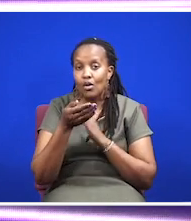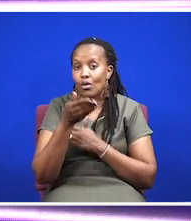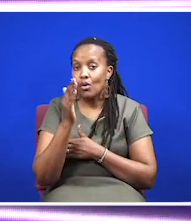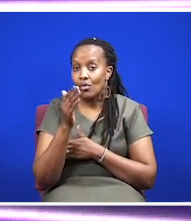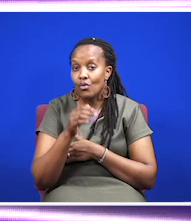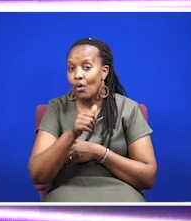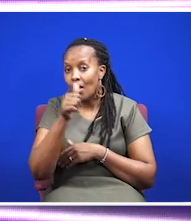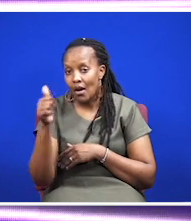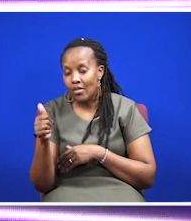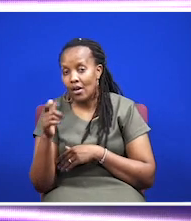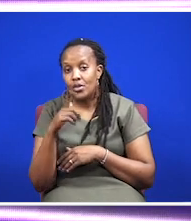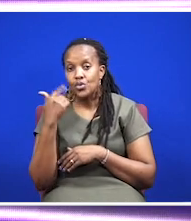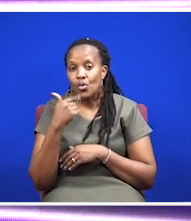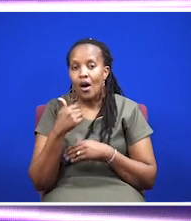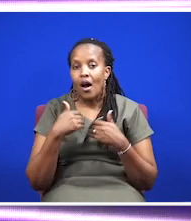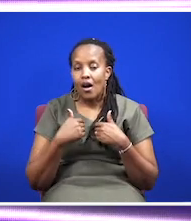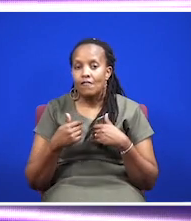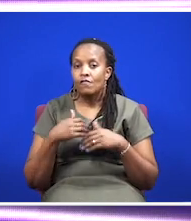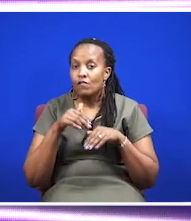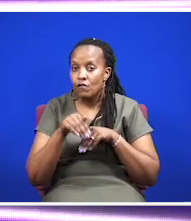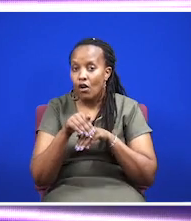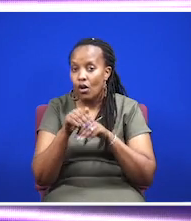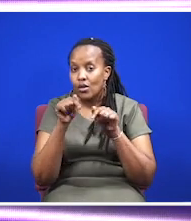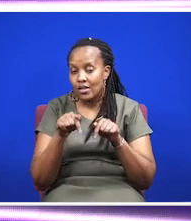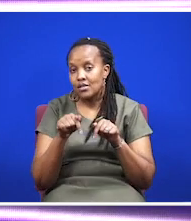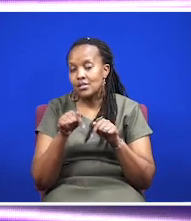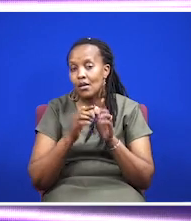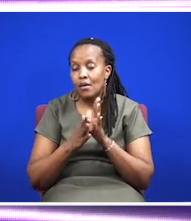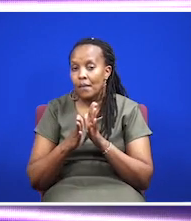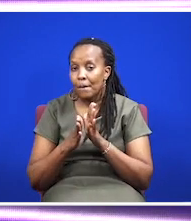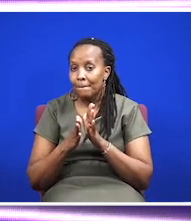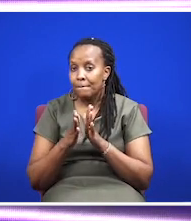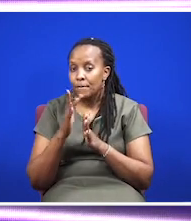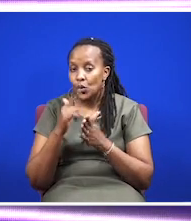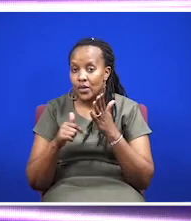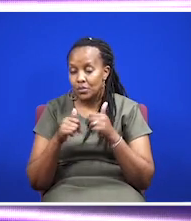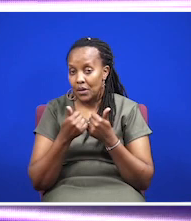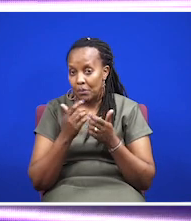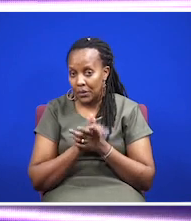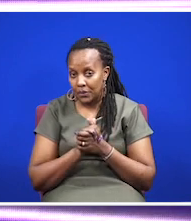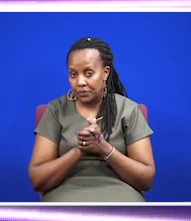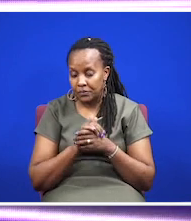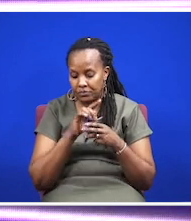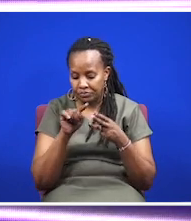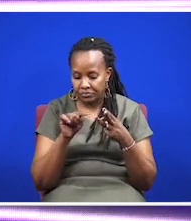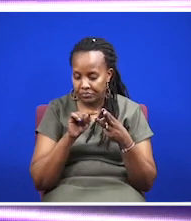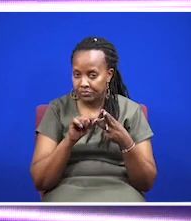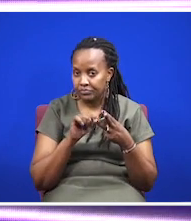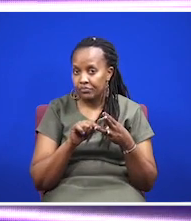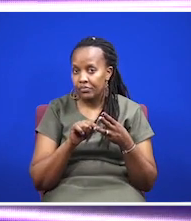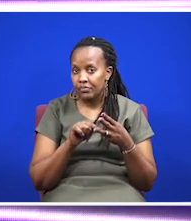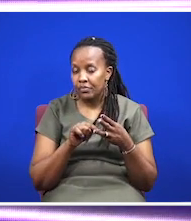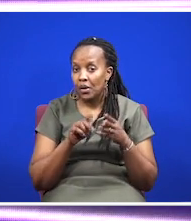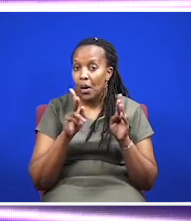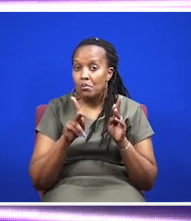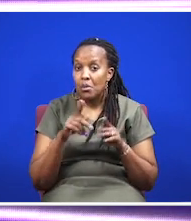that are also in this platform and are following us. I want to thank all the content providers, those that have been here